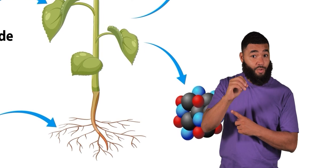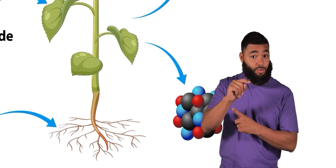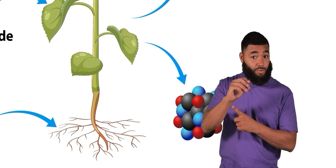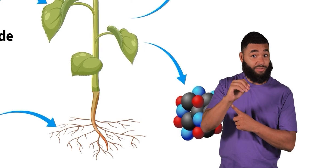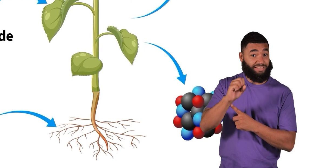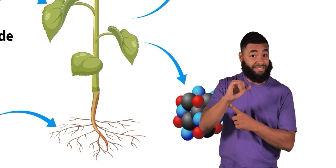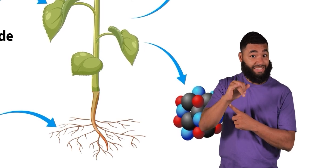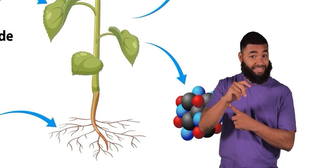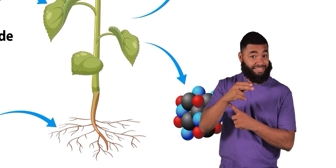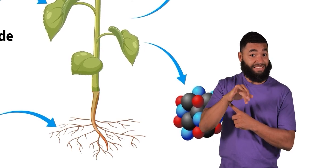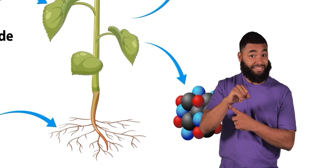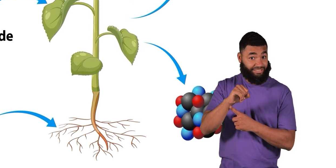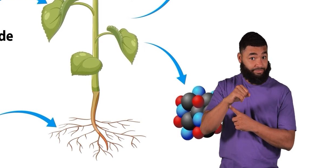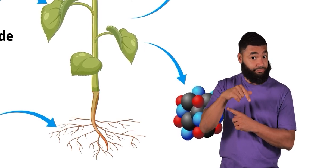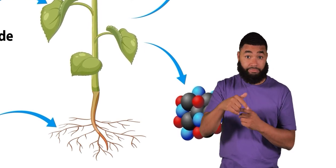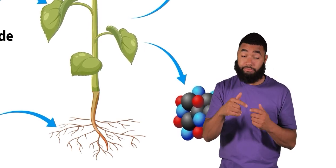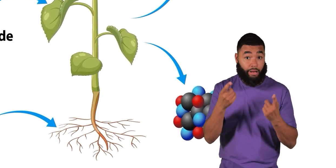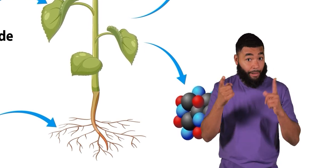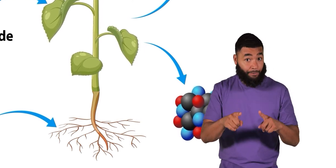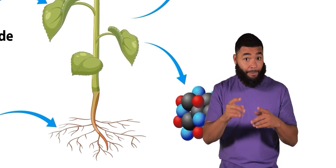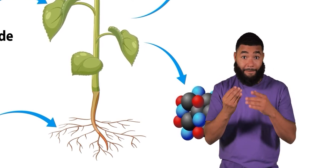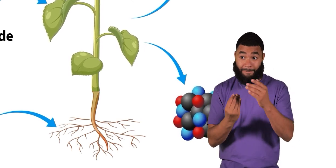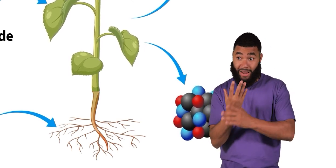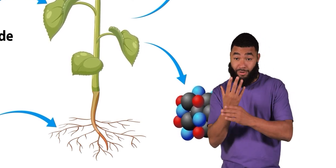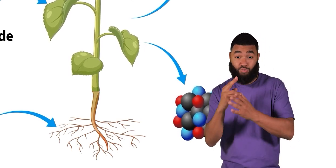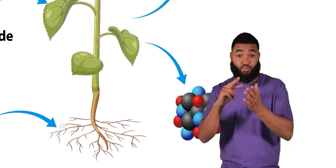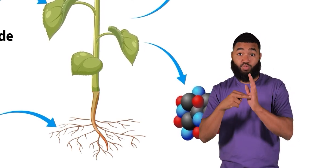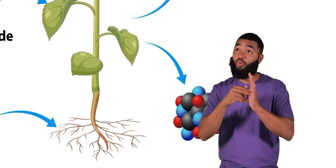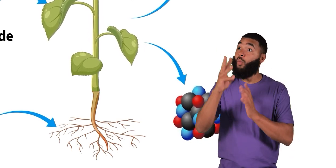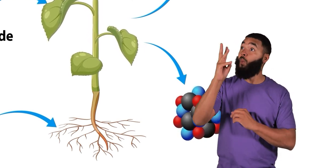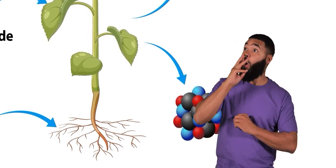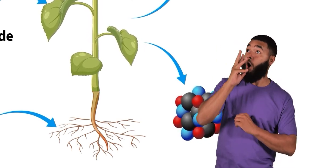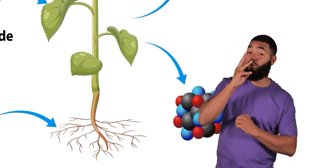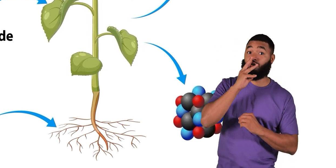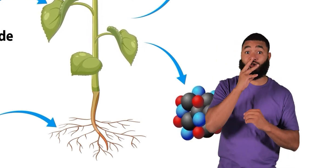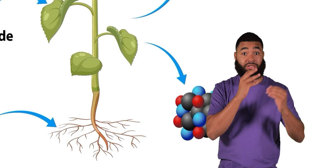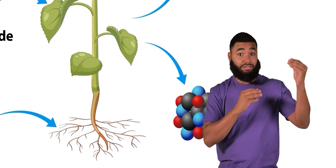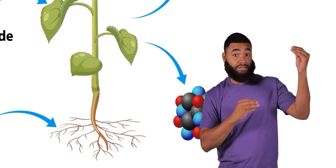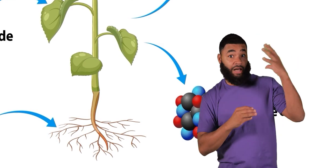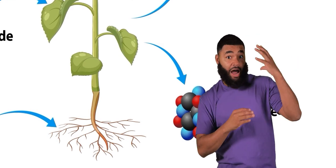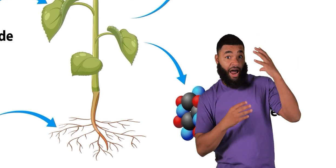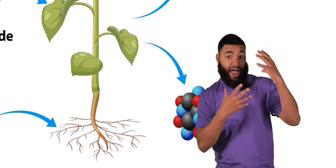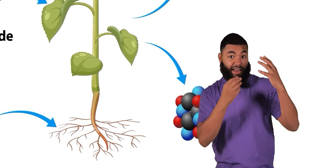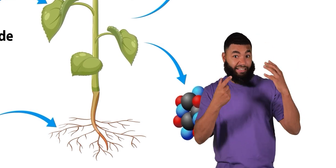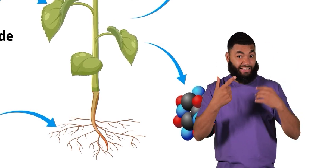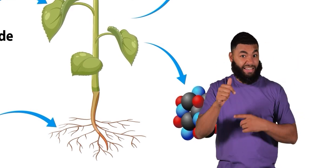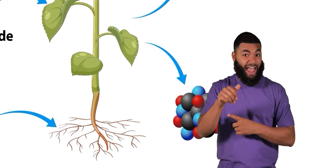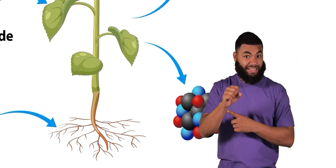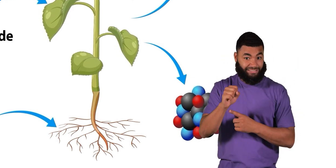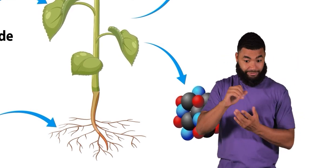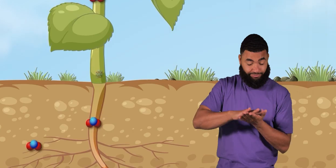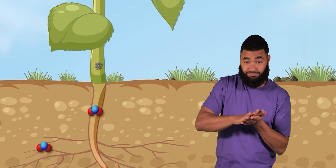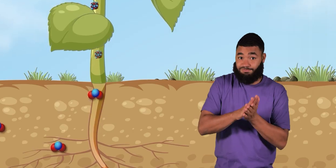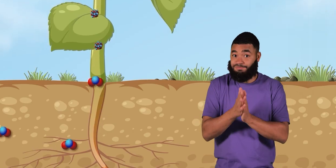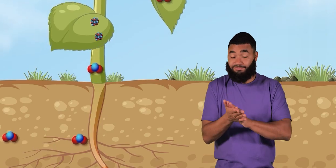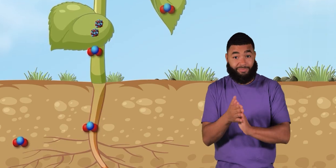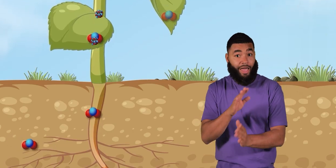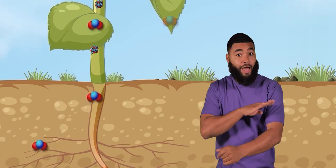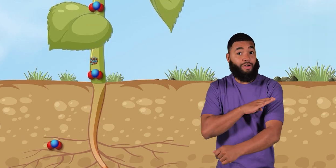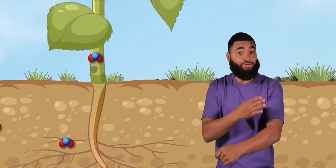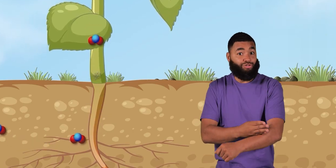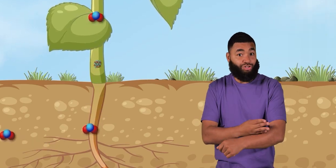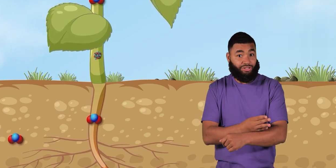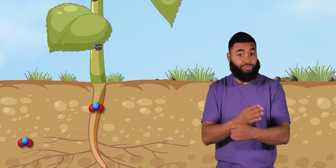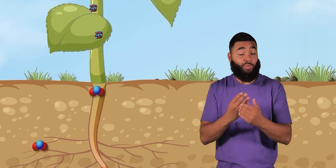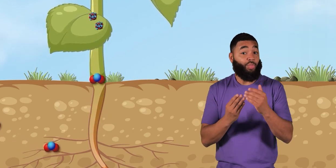During photosynthesis, plants use sunlight, water, and carbon dioxide to make energy-rich food. They